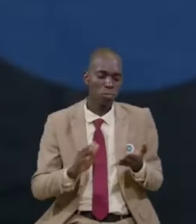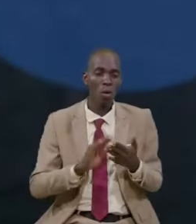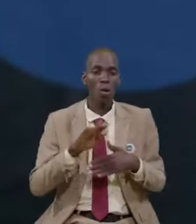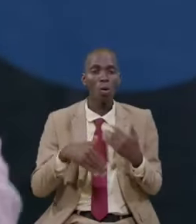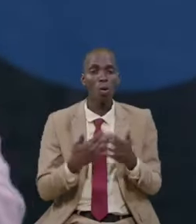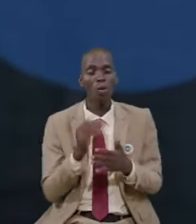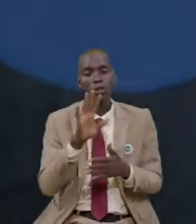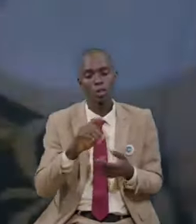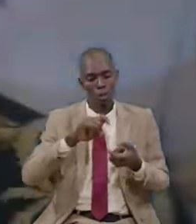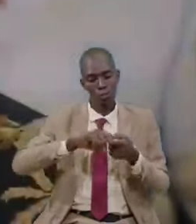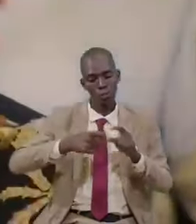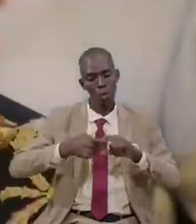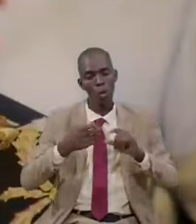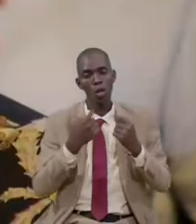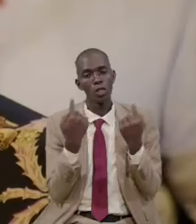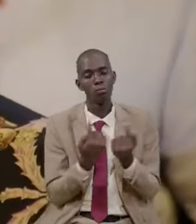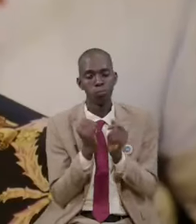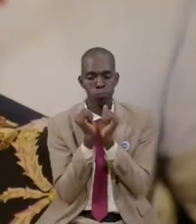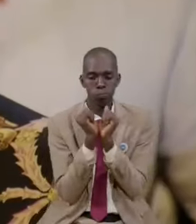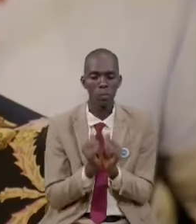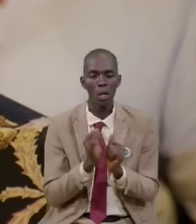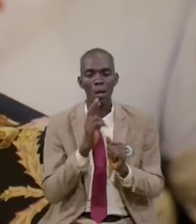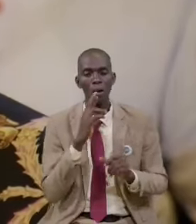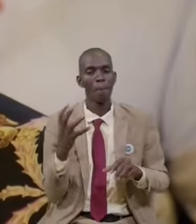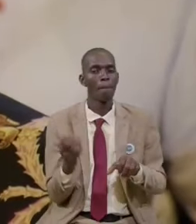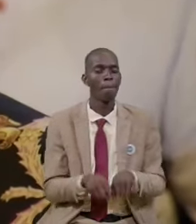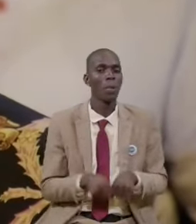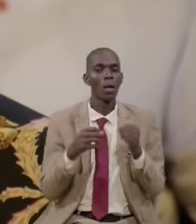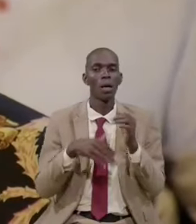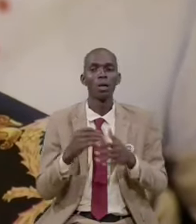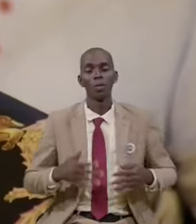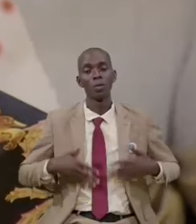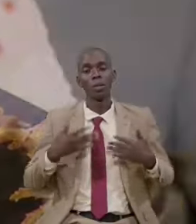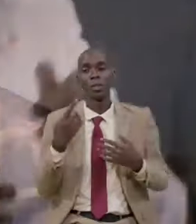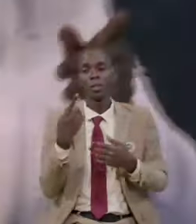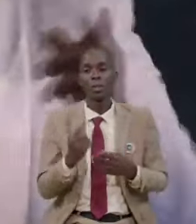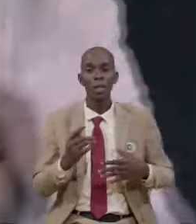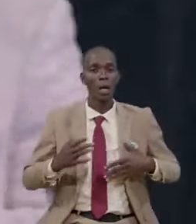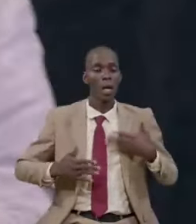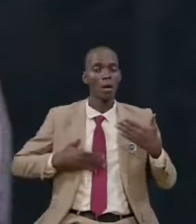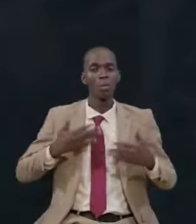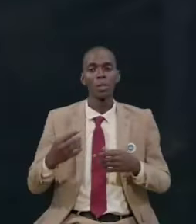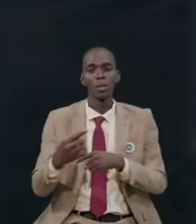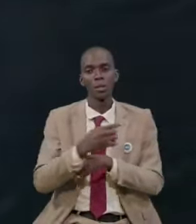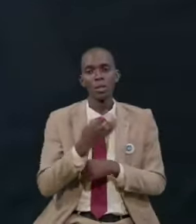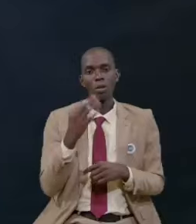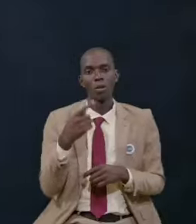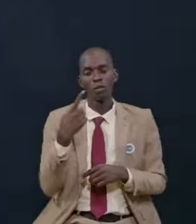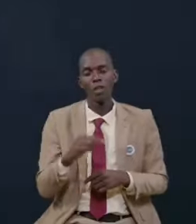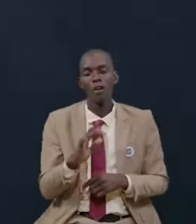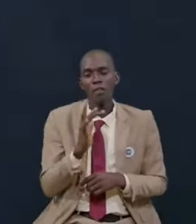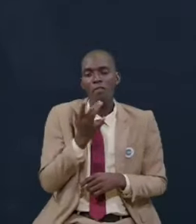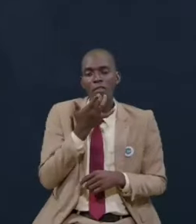from your life. The happy day of the favored people. Number two is the holy